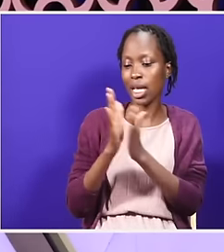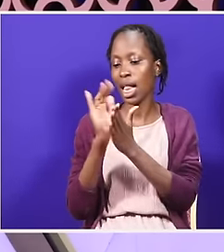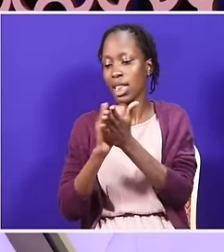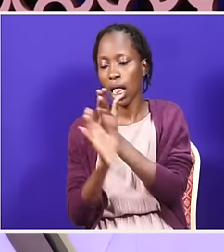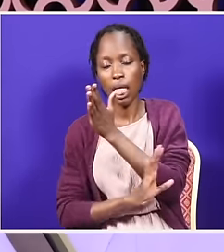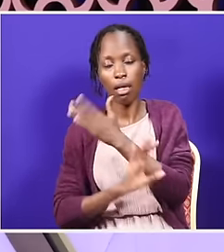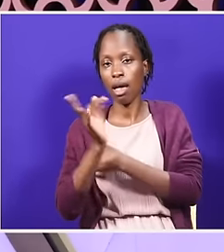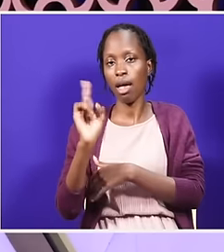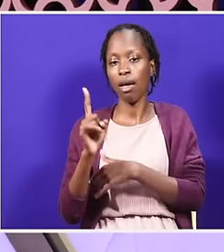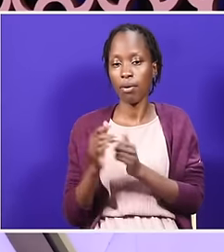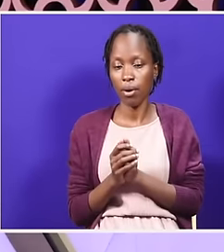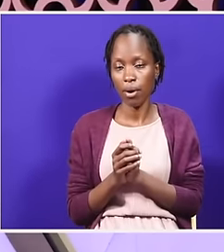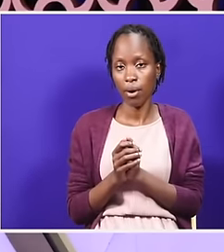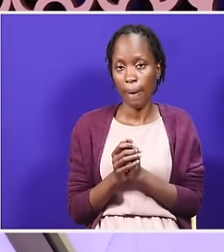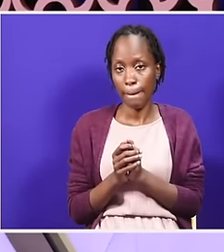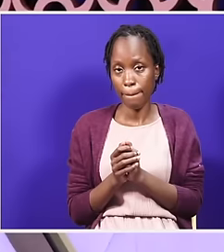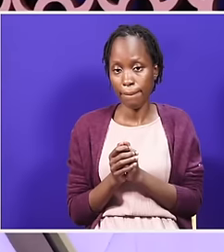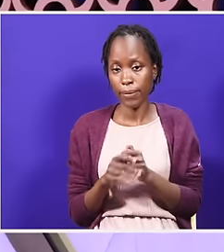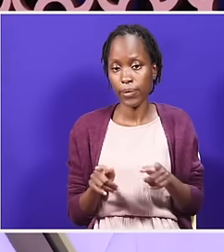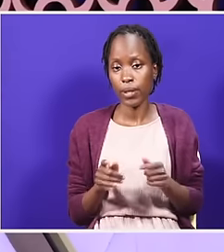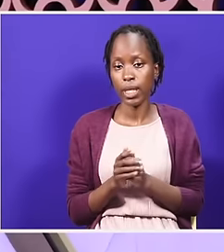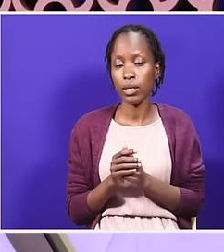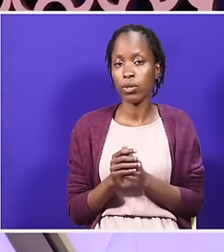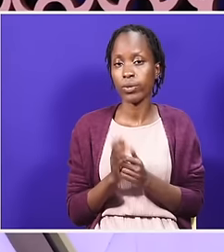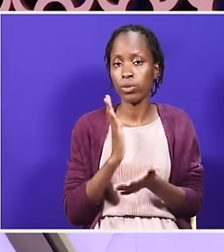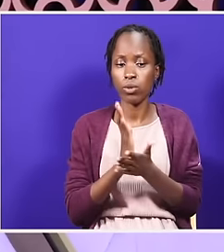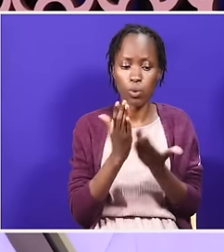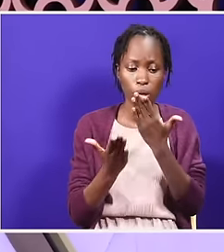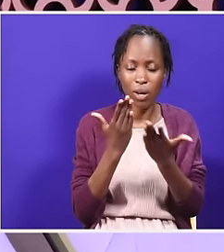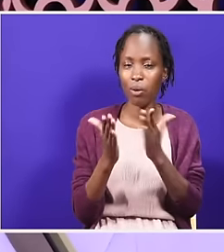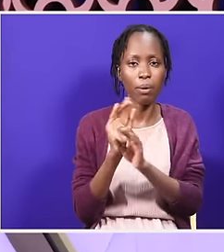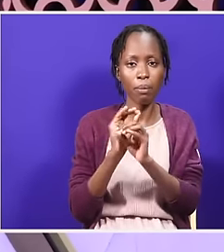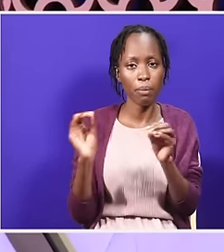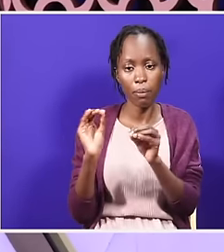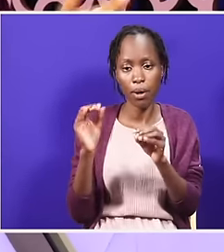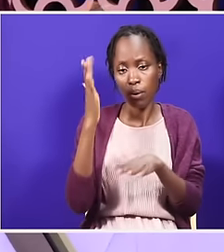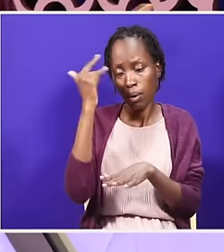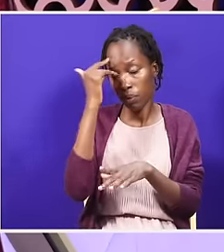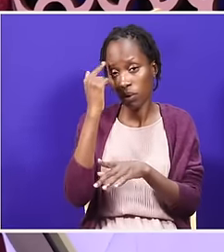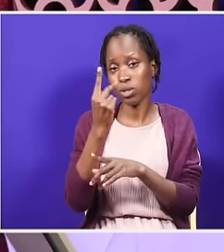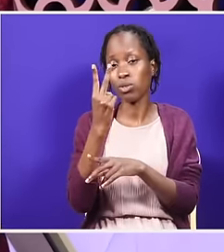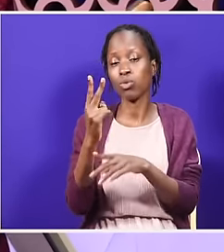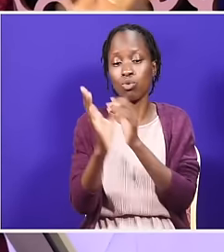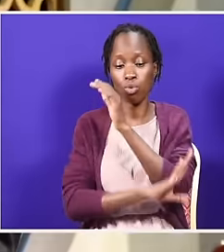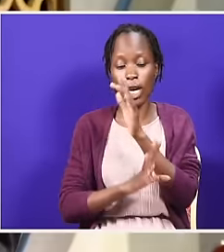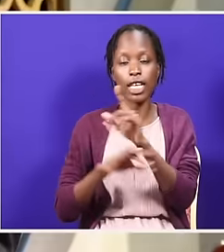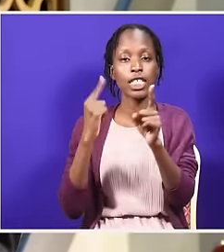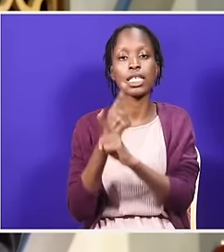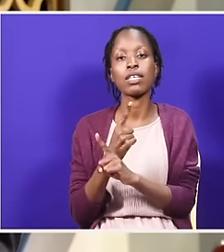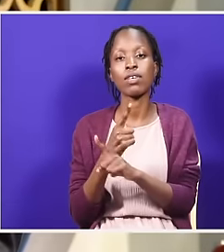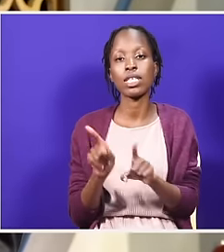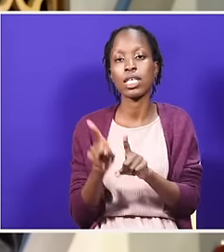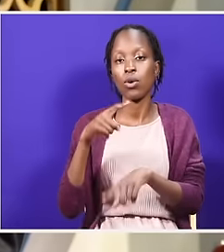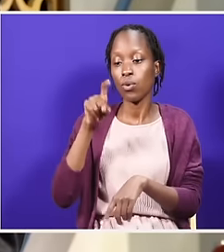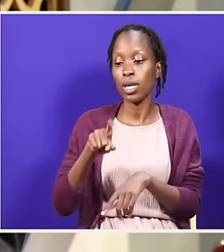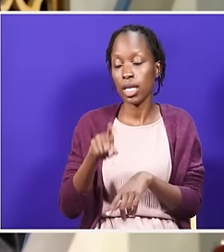here and there. but we don't actually do that very often because it doesn't help. Yes. But we need